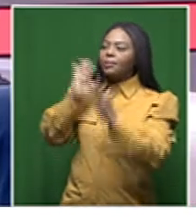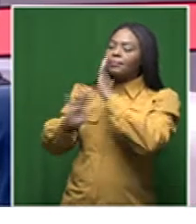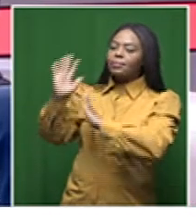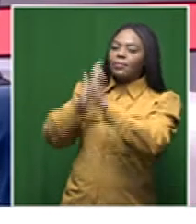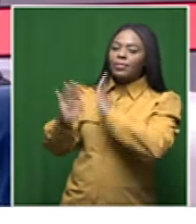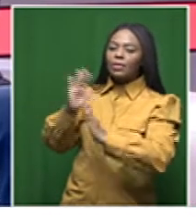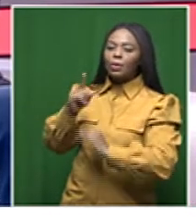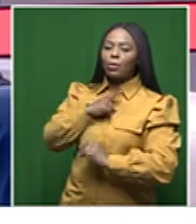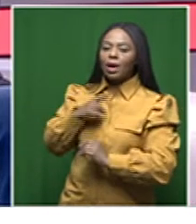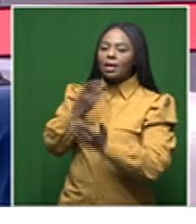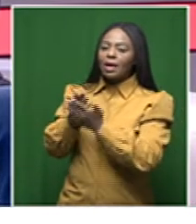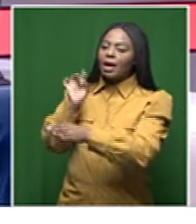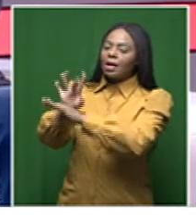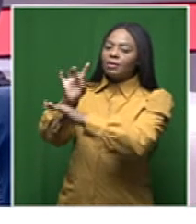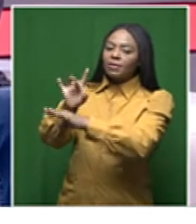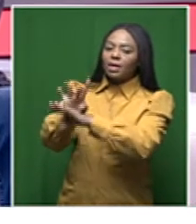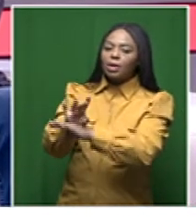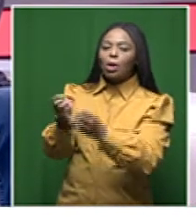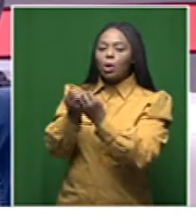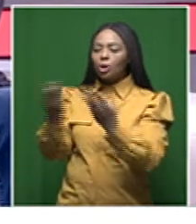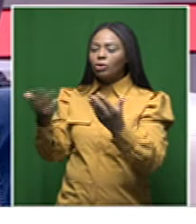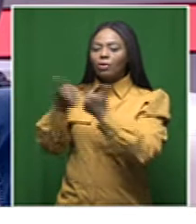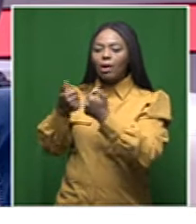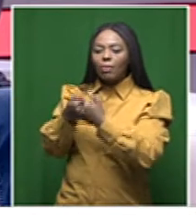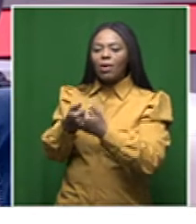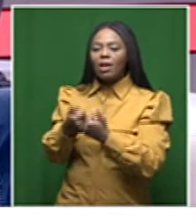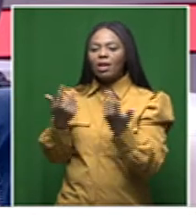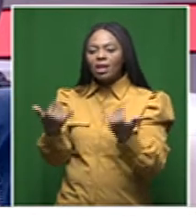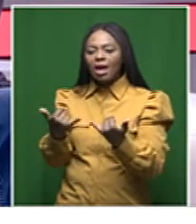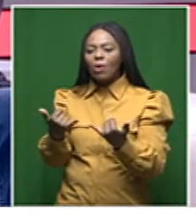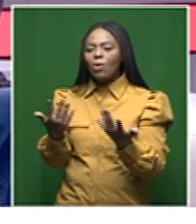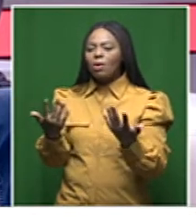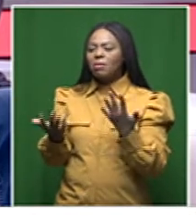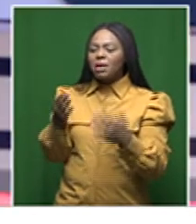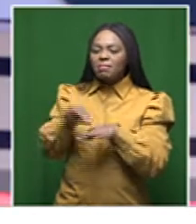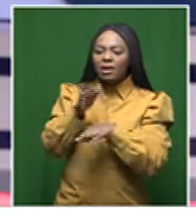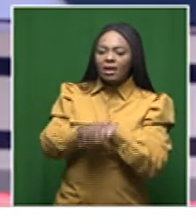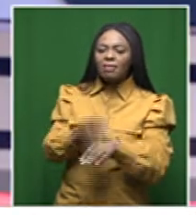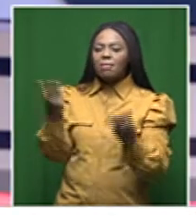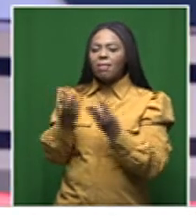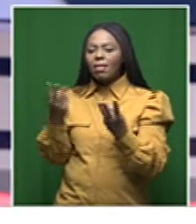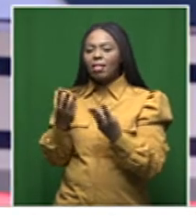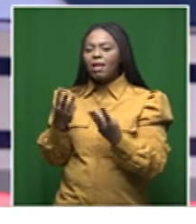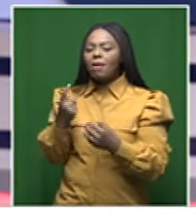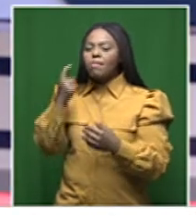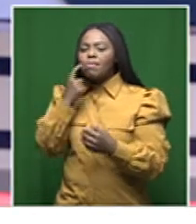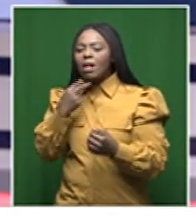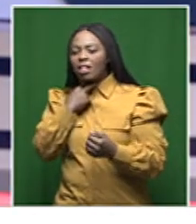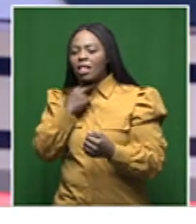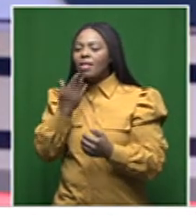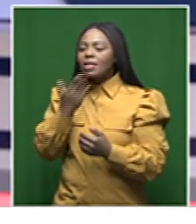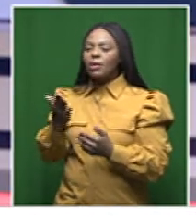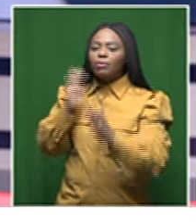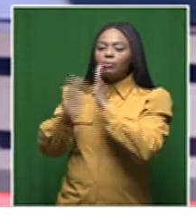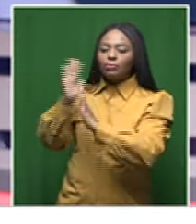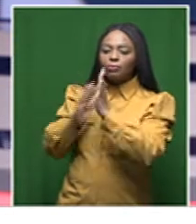this journey to them. For a lot of couples that are probably sitting at home struggling with the very same thing is very important. And thank you so much for coming to share your story with